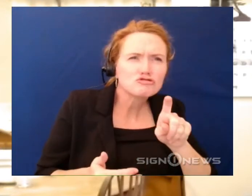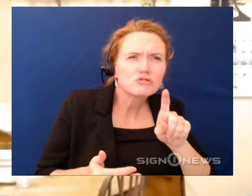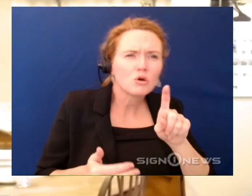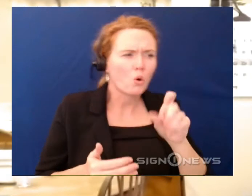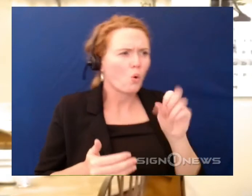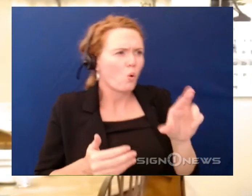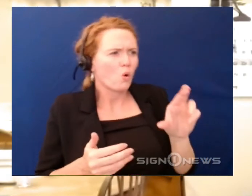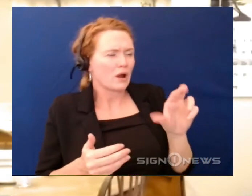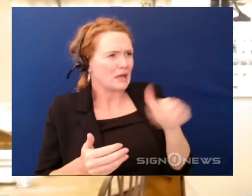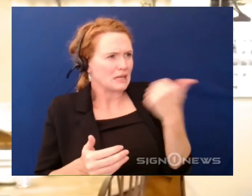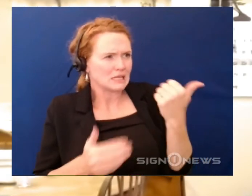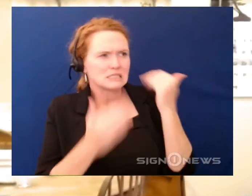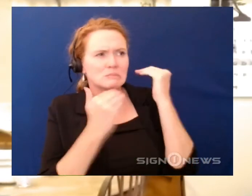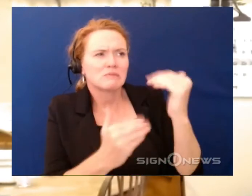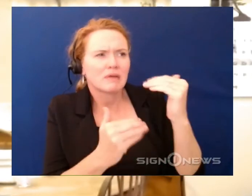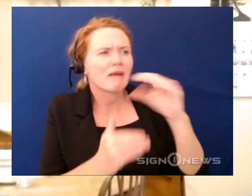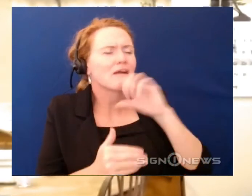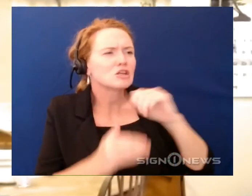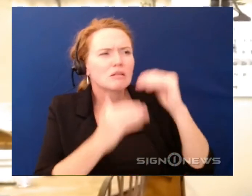there an age limit?